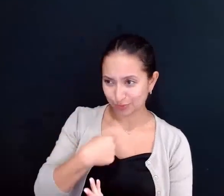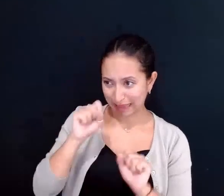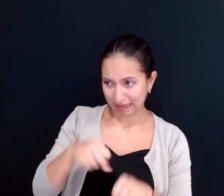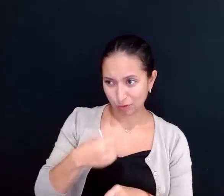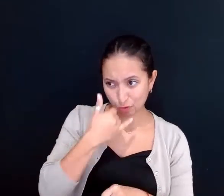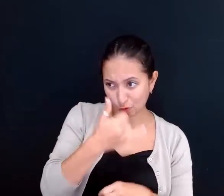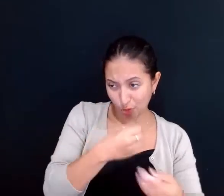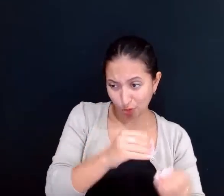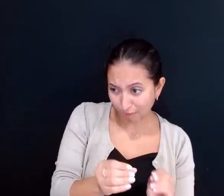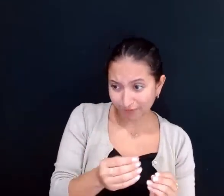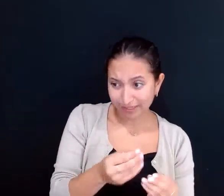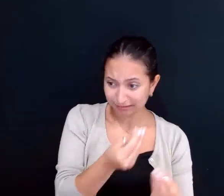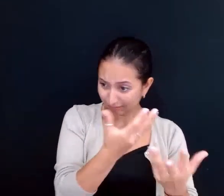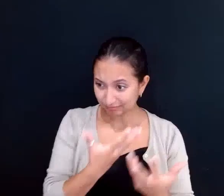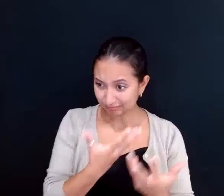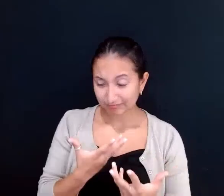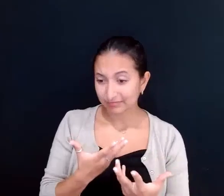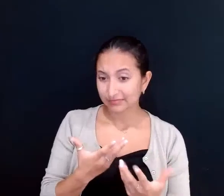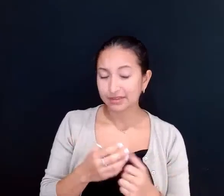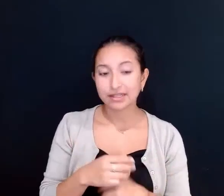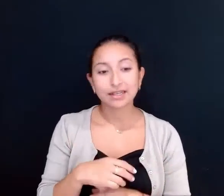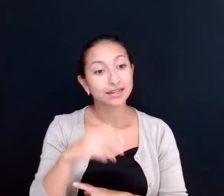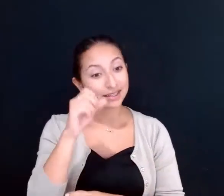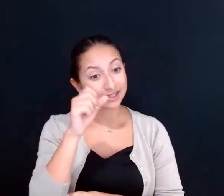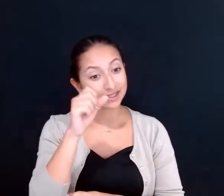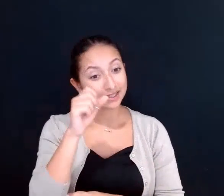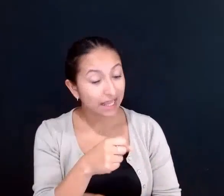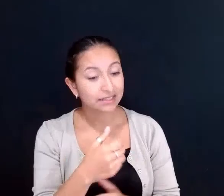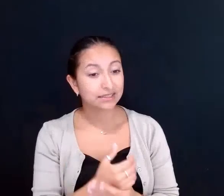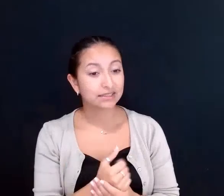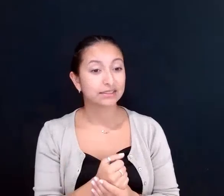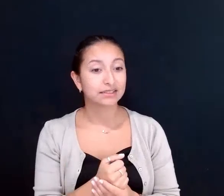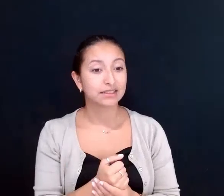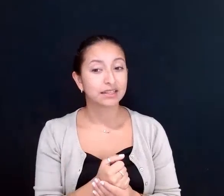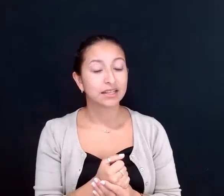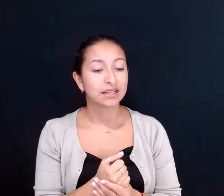they might be able to get a little more guidance. yes, and um,